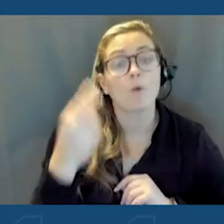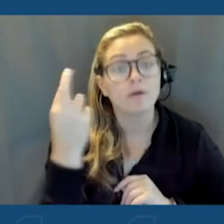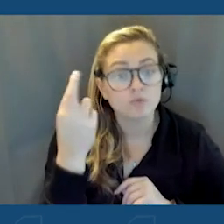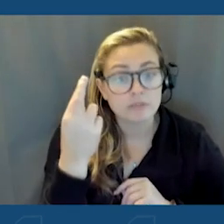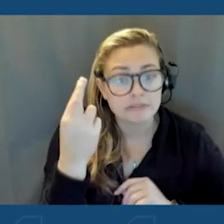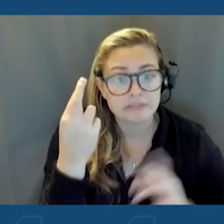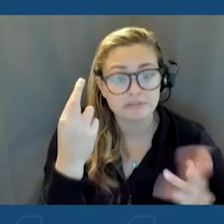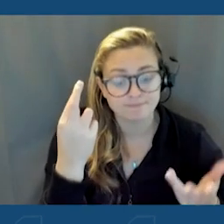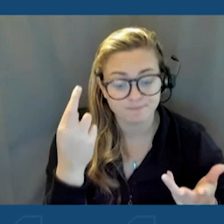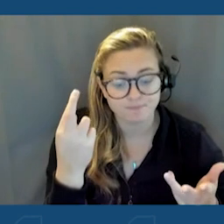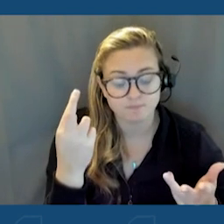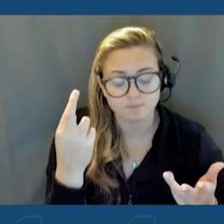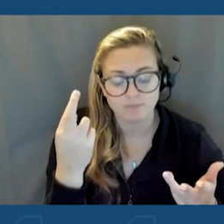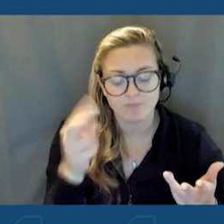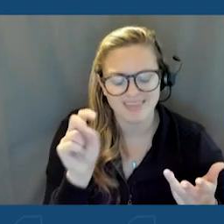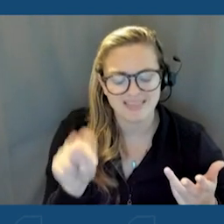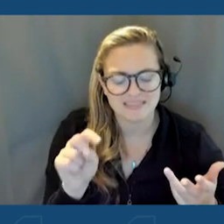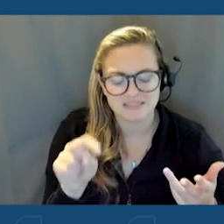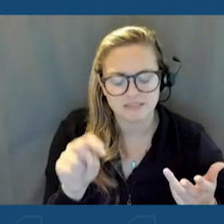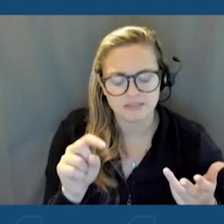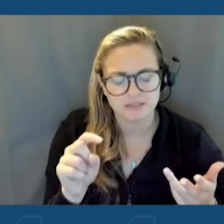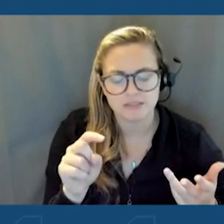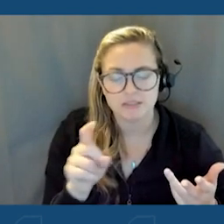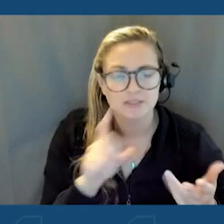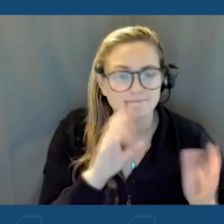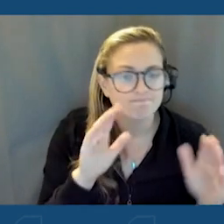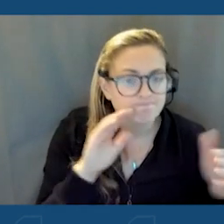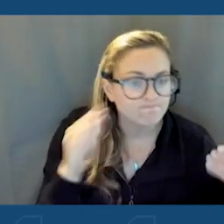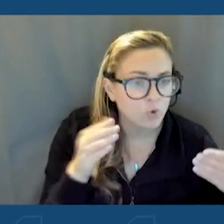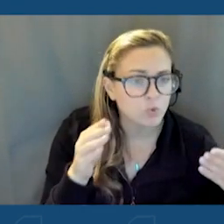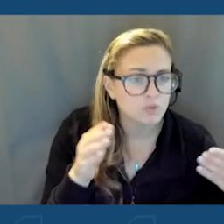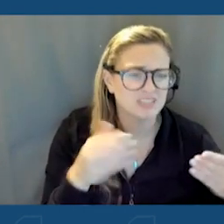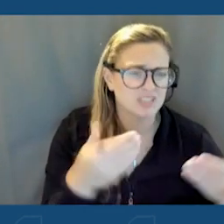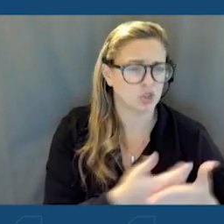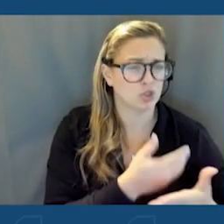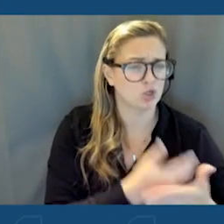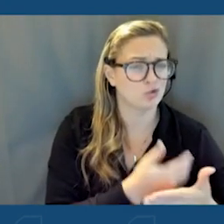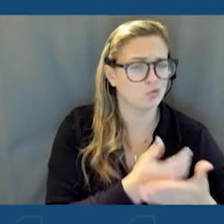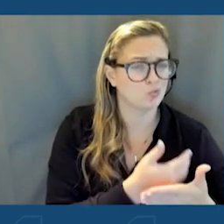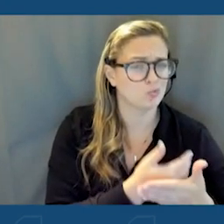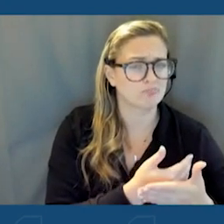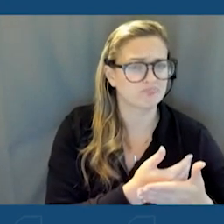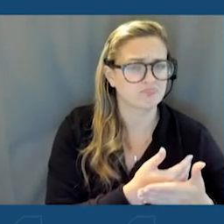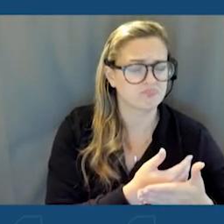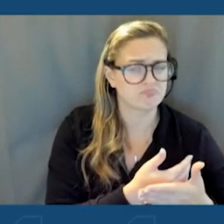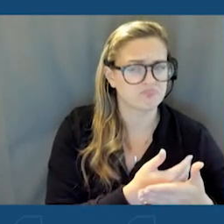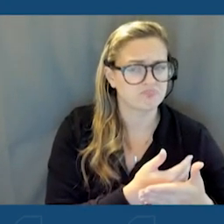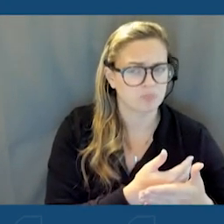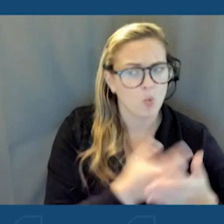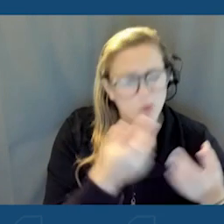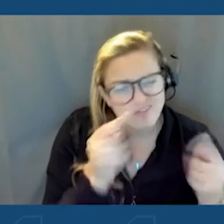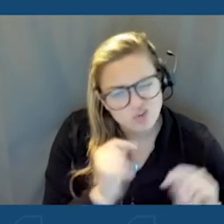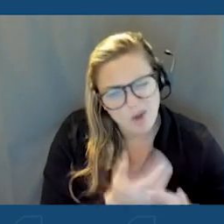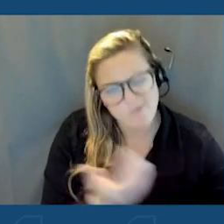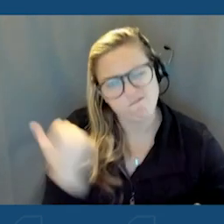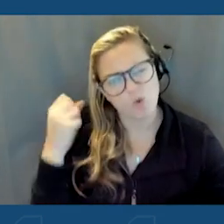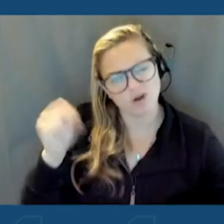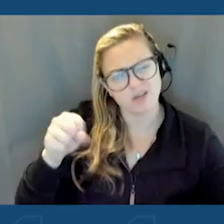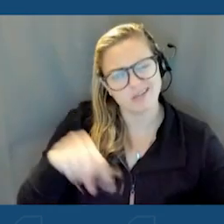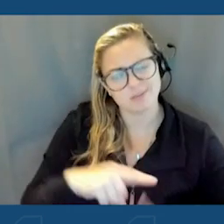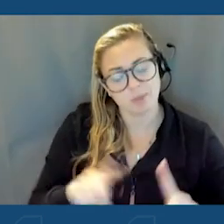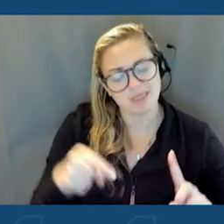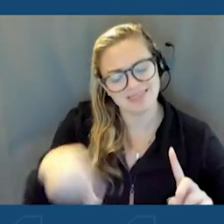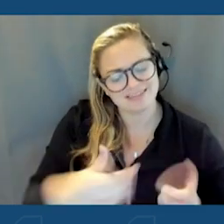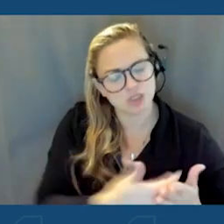why this focus is relatively new, and we've tried gun initiatives before, but one is relatively